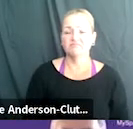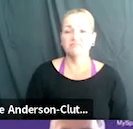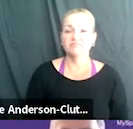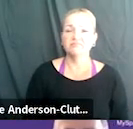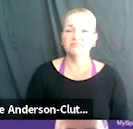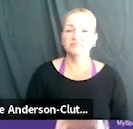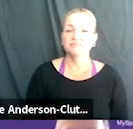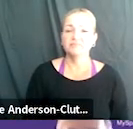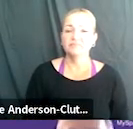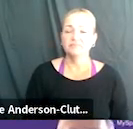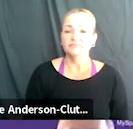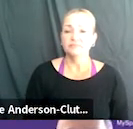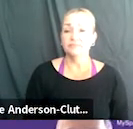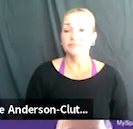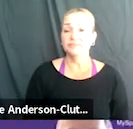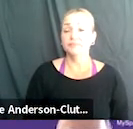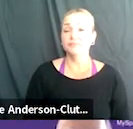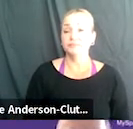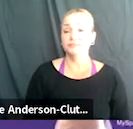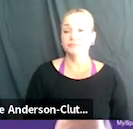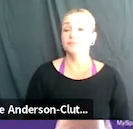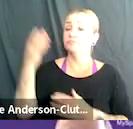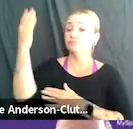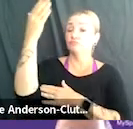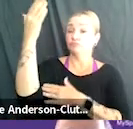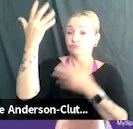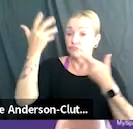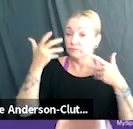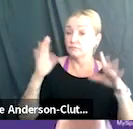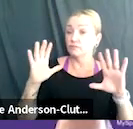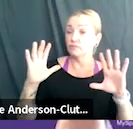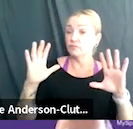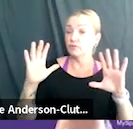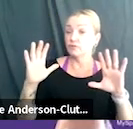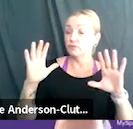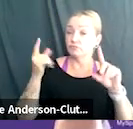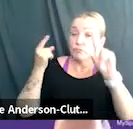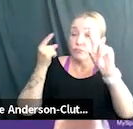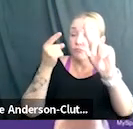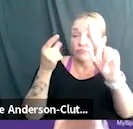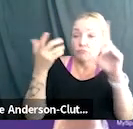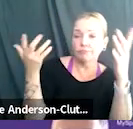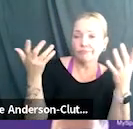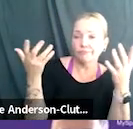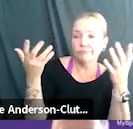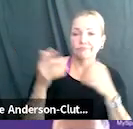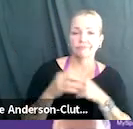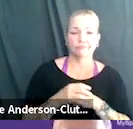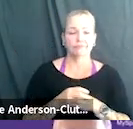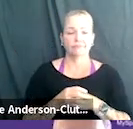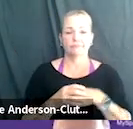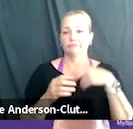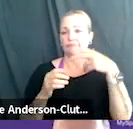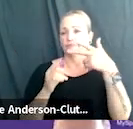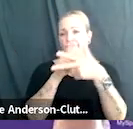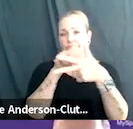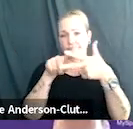the conclusion of this presentation, participants will be able to, well, the objectives are noted here. I don't need to read them